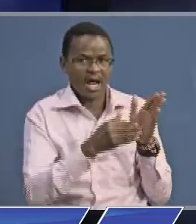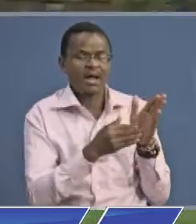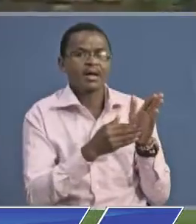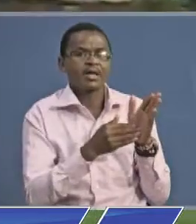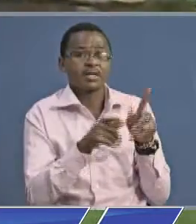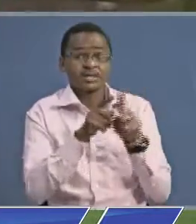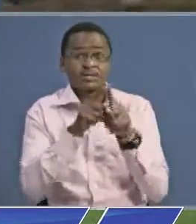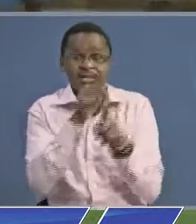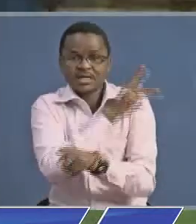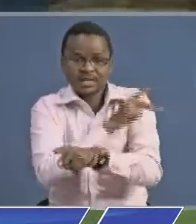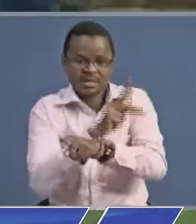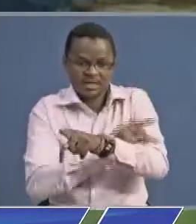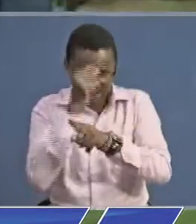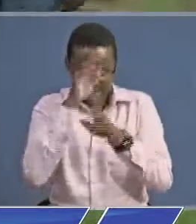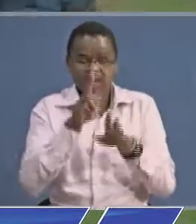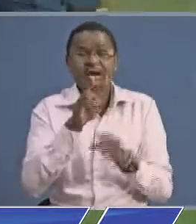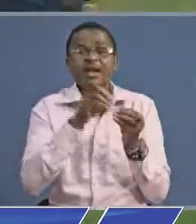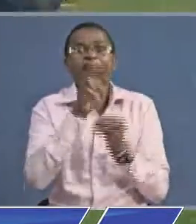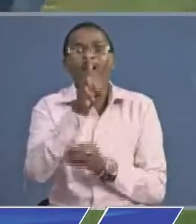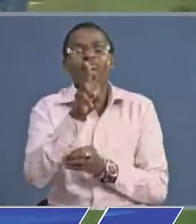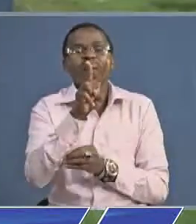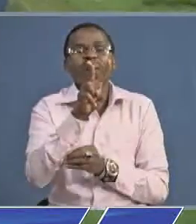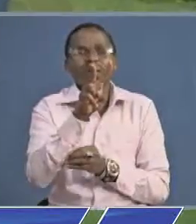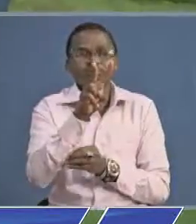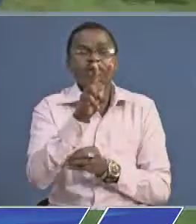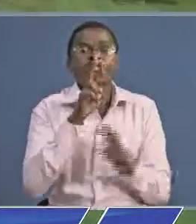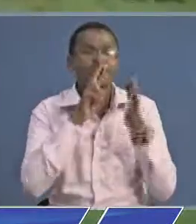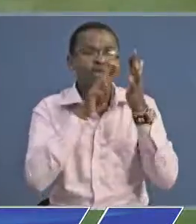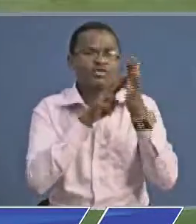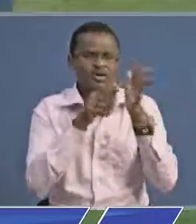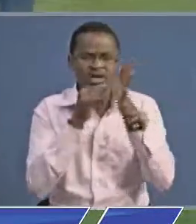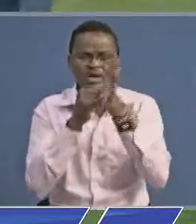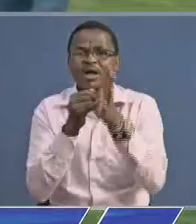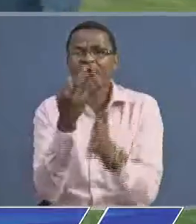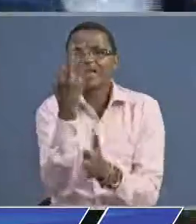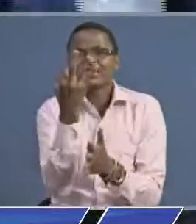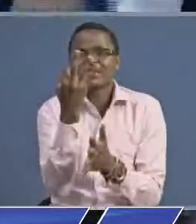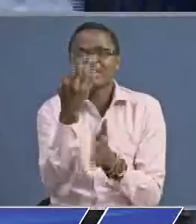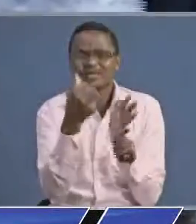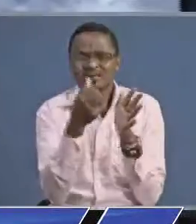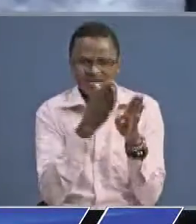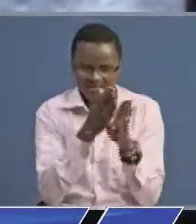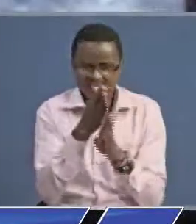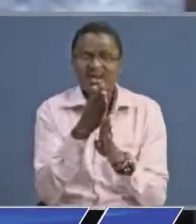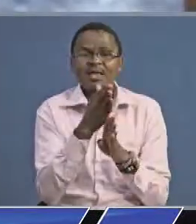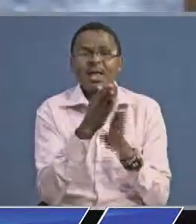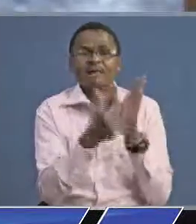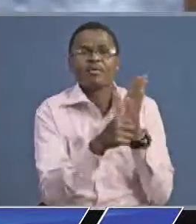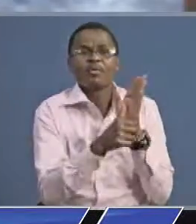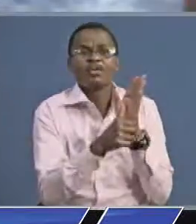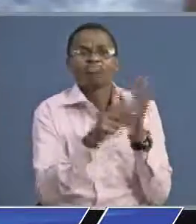followed by Kirinyaga Governor Anne Mumbi Waiguru, the latest poll results have identified three major problems Kenyans are struggling